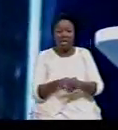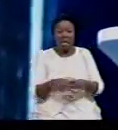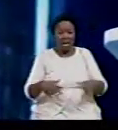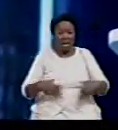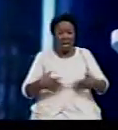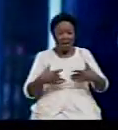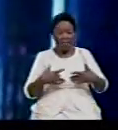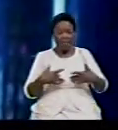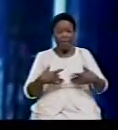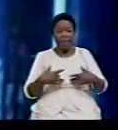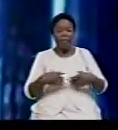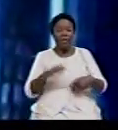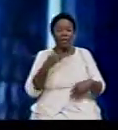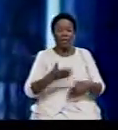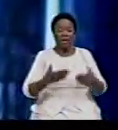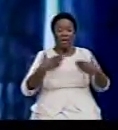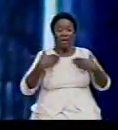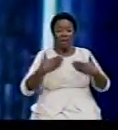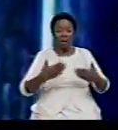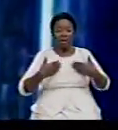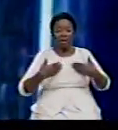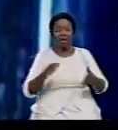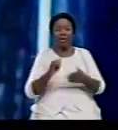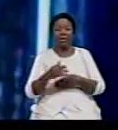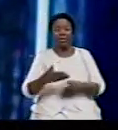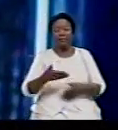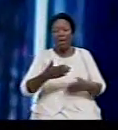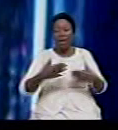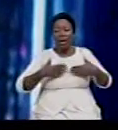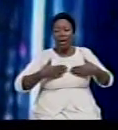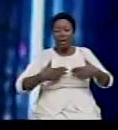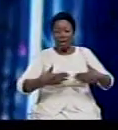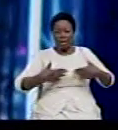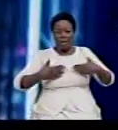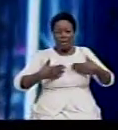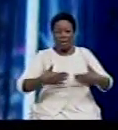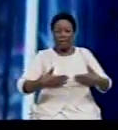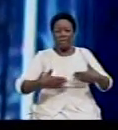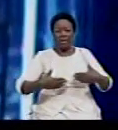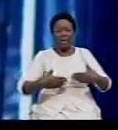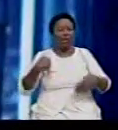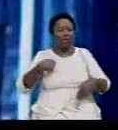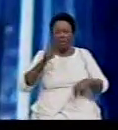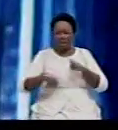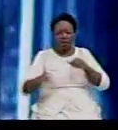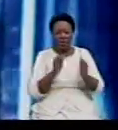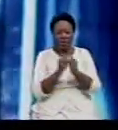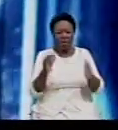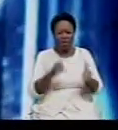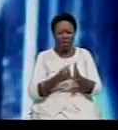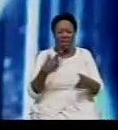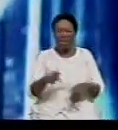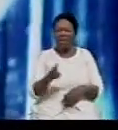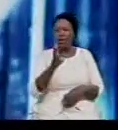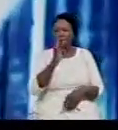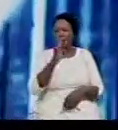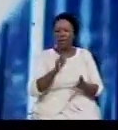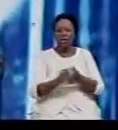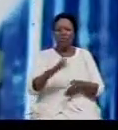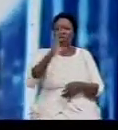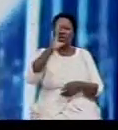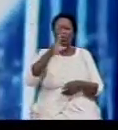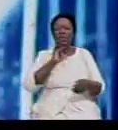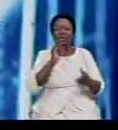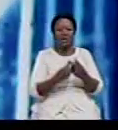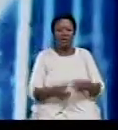a fundamental need. We can't do without that. The water we drink is a fundamental need. We can't